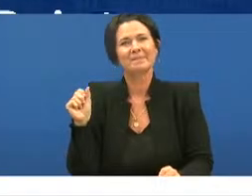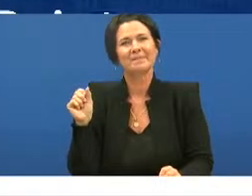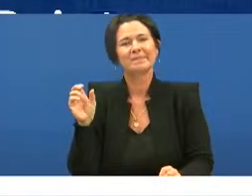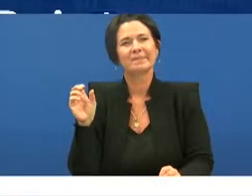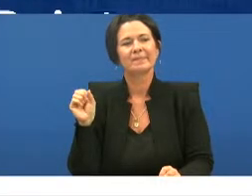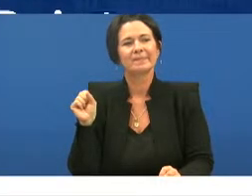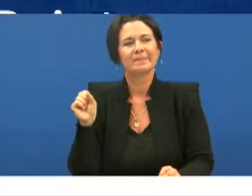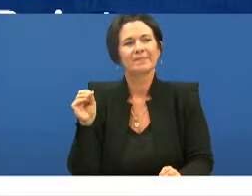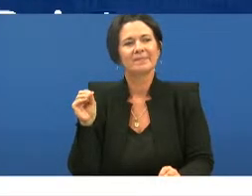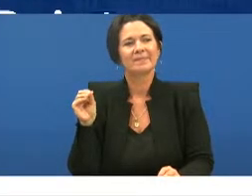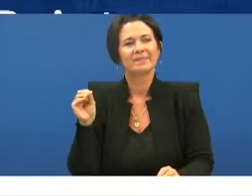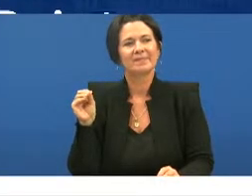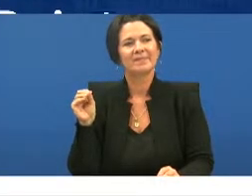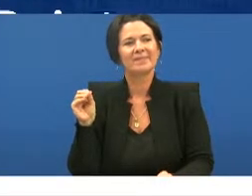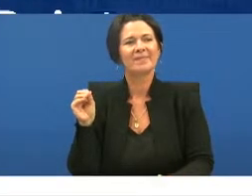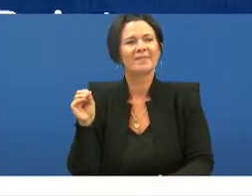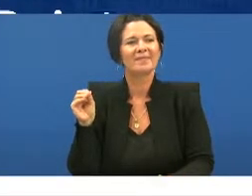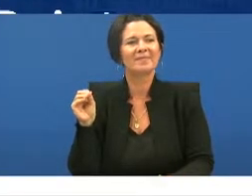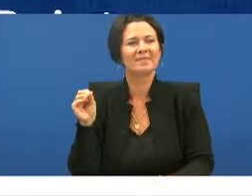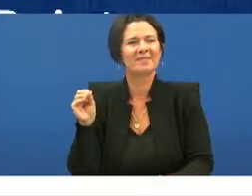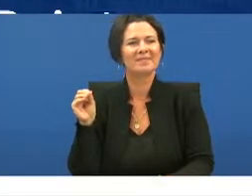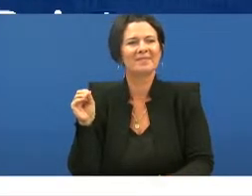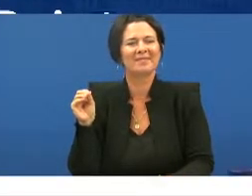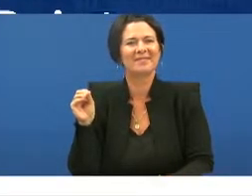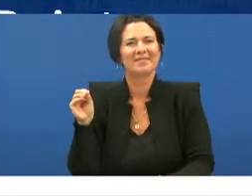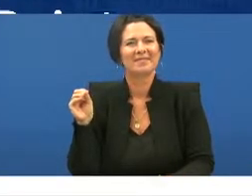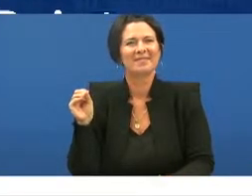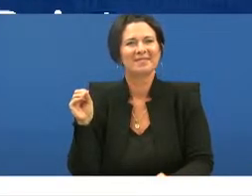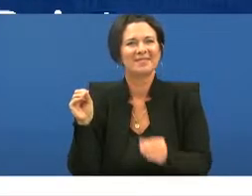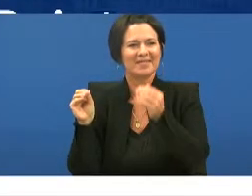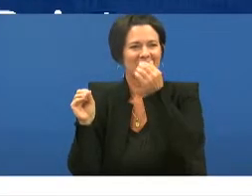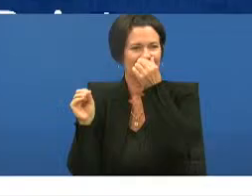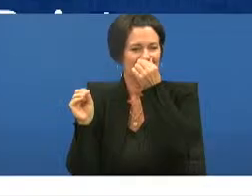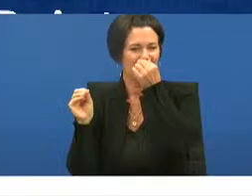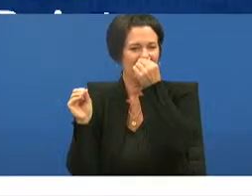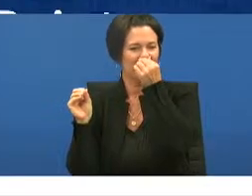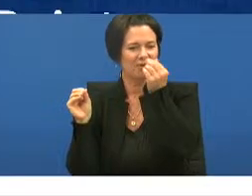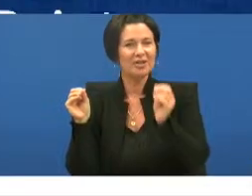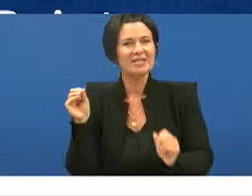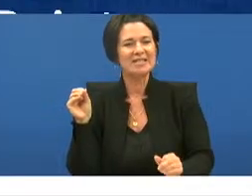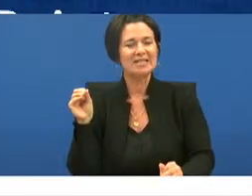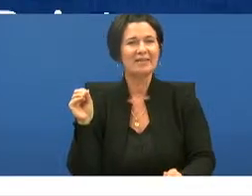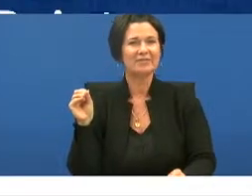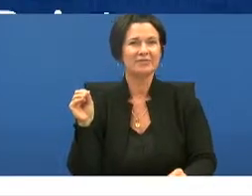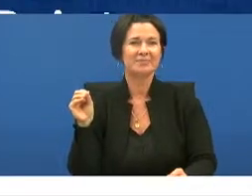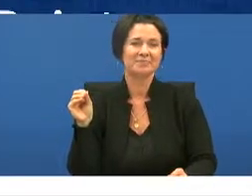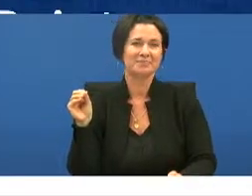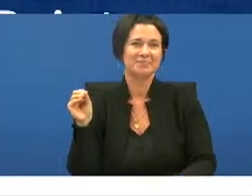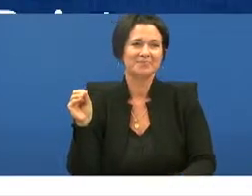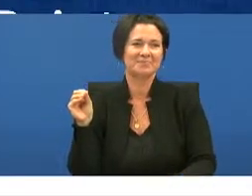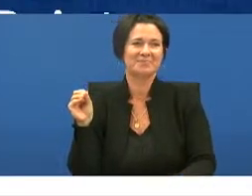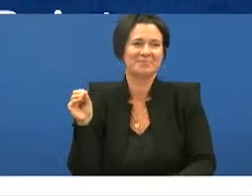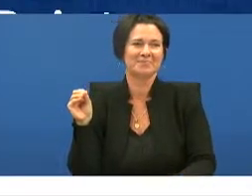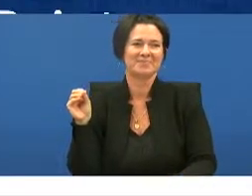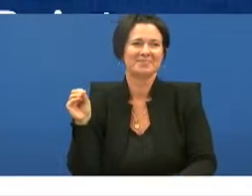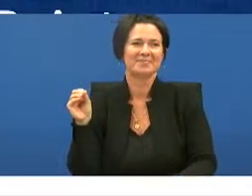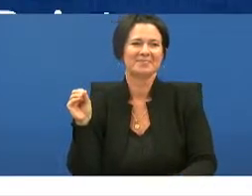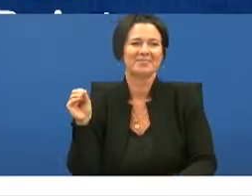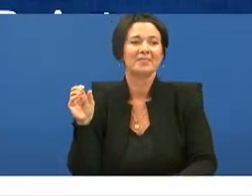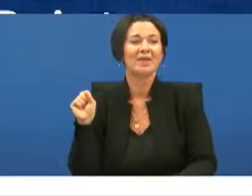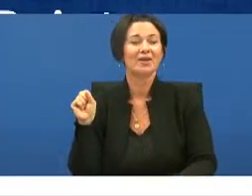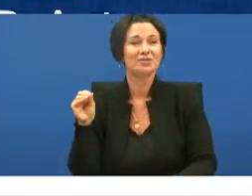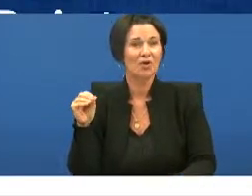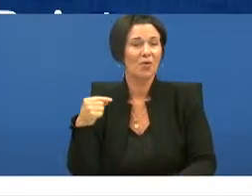afterwards. Yeah, but he asked if it's I know. anybody. And you know, this District 10. I understand, and, you know, Councilwoman. this my project. Yeah, and so